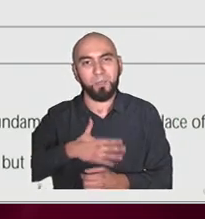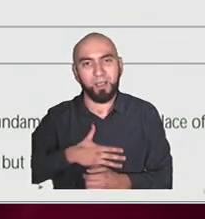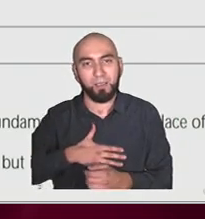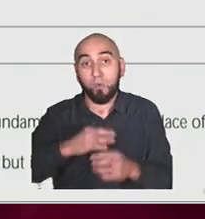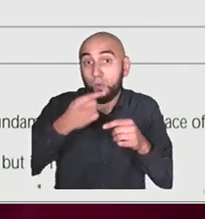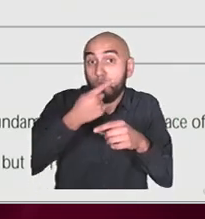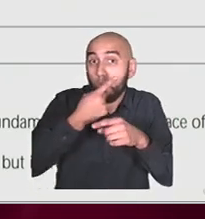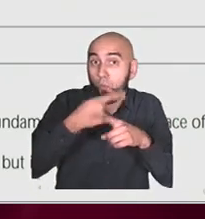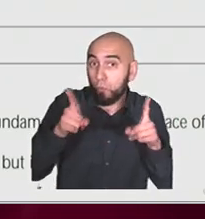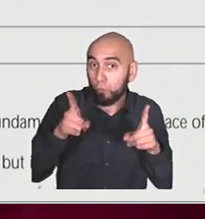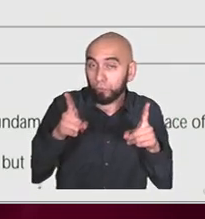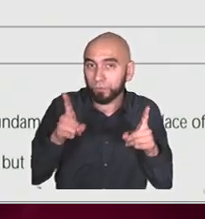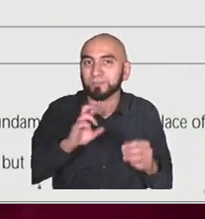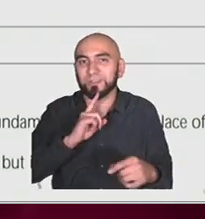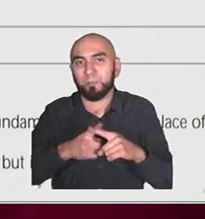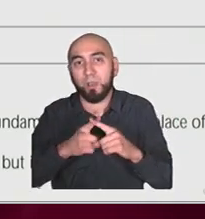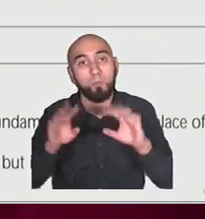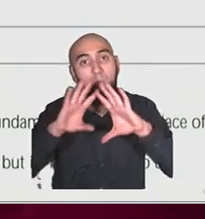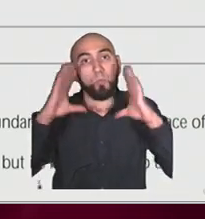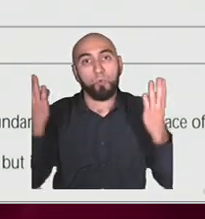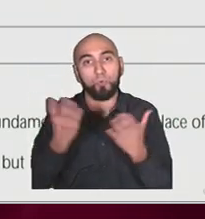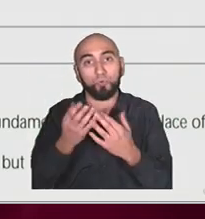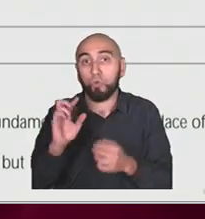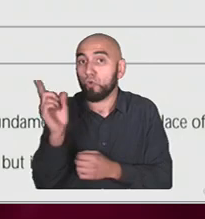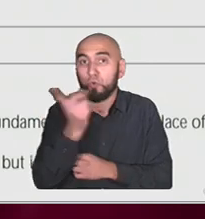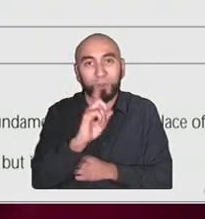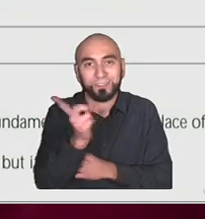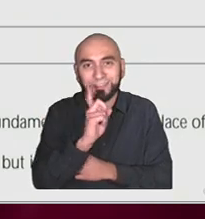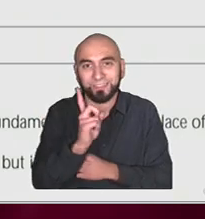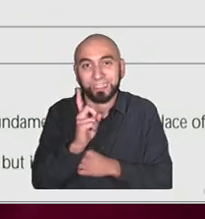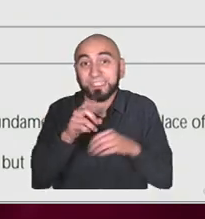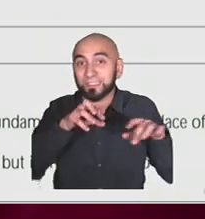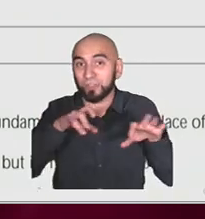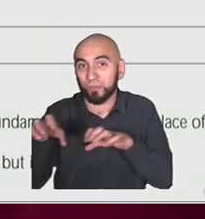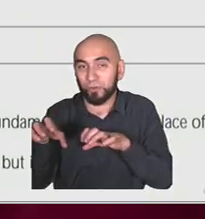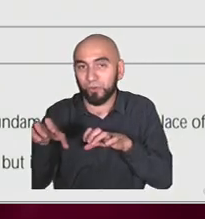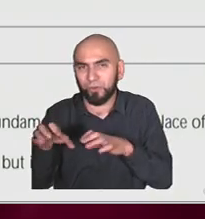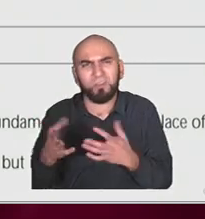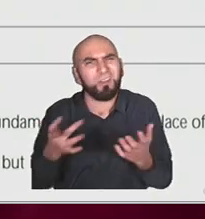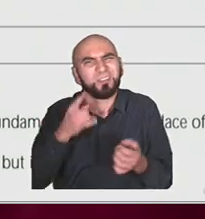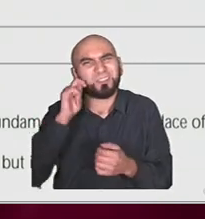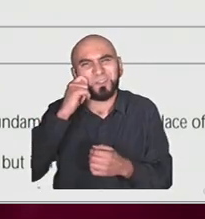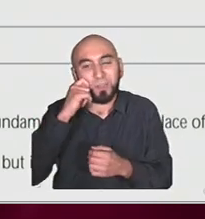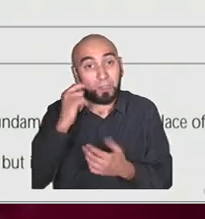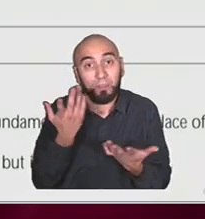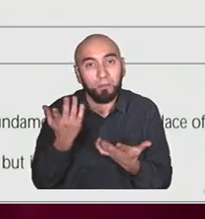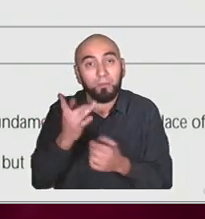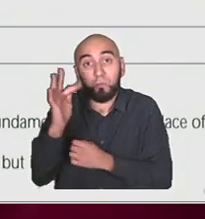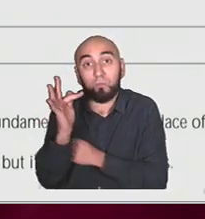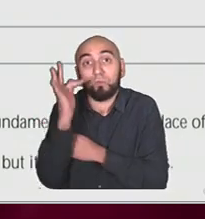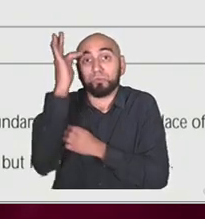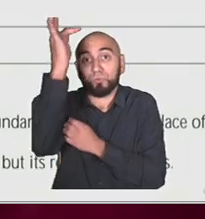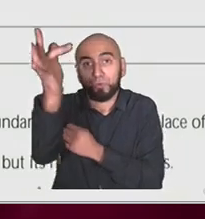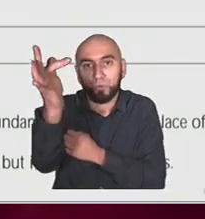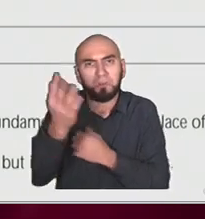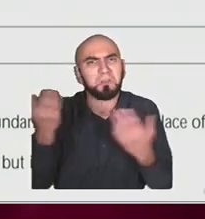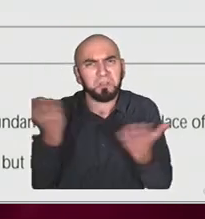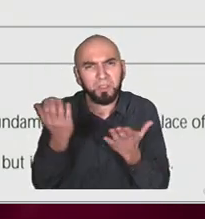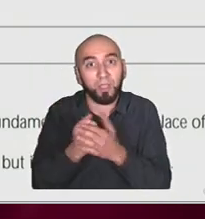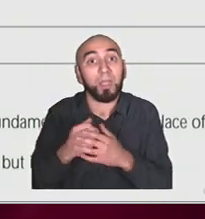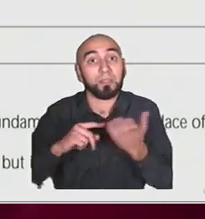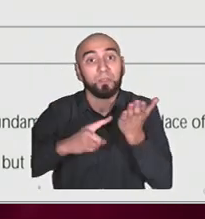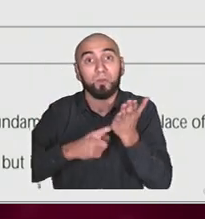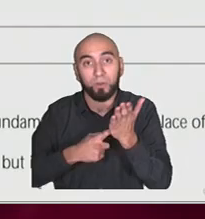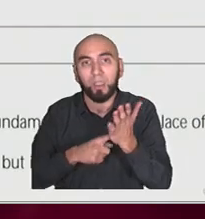they said, in the future, we will have lots of technology. Technology will be